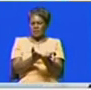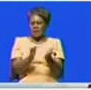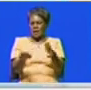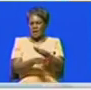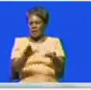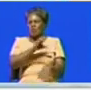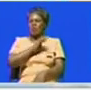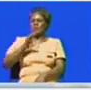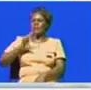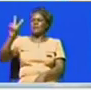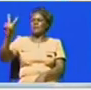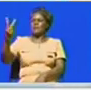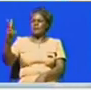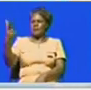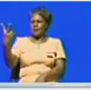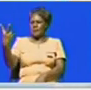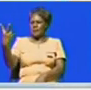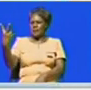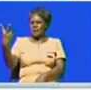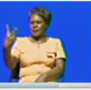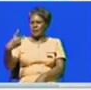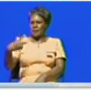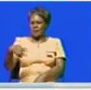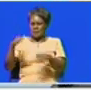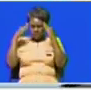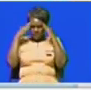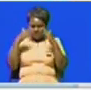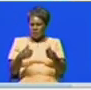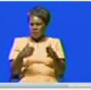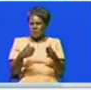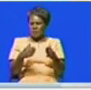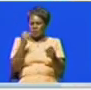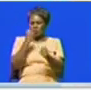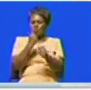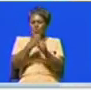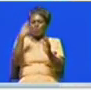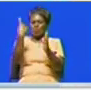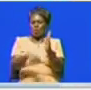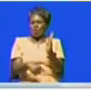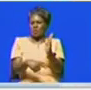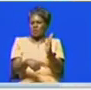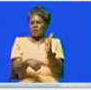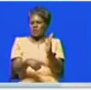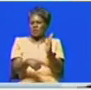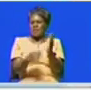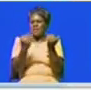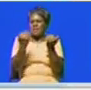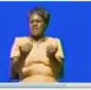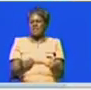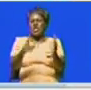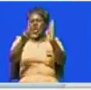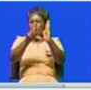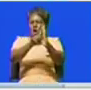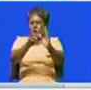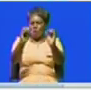commissioners. Secondly, the strict reforms in terms of what needs to be done are things that do not even need